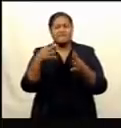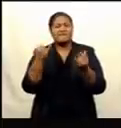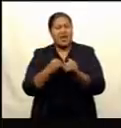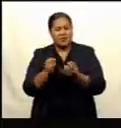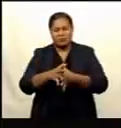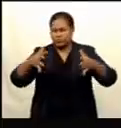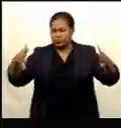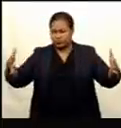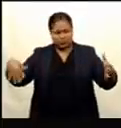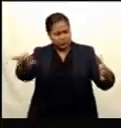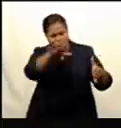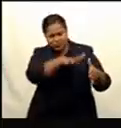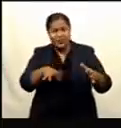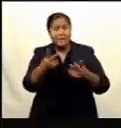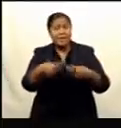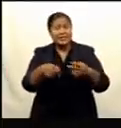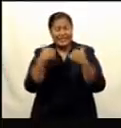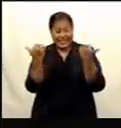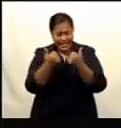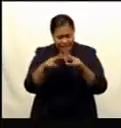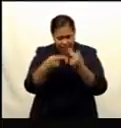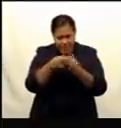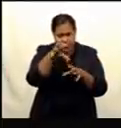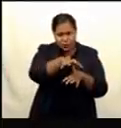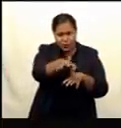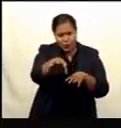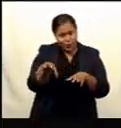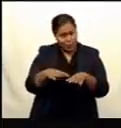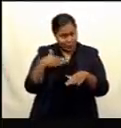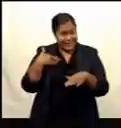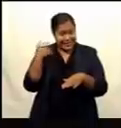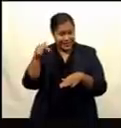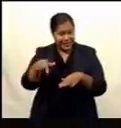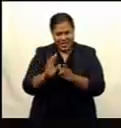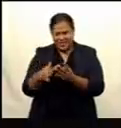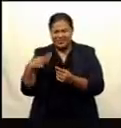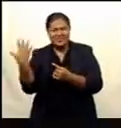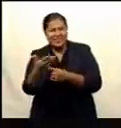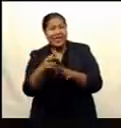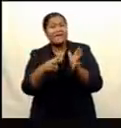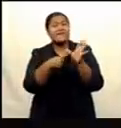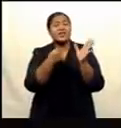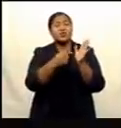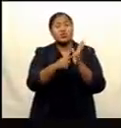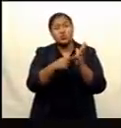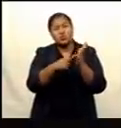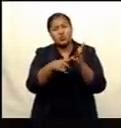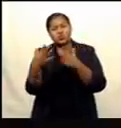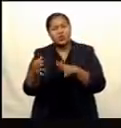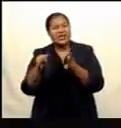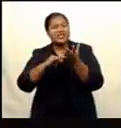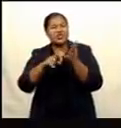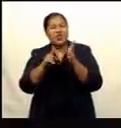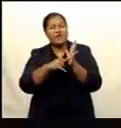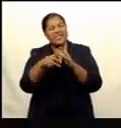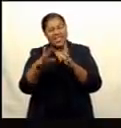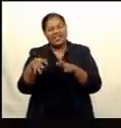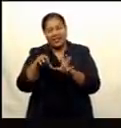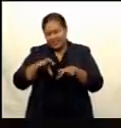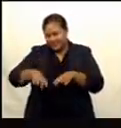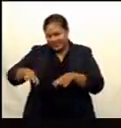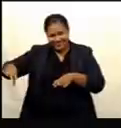place, and there are many families that are living in the surrounding areas like Vatutu Village, Solovi and Tadi, just to name a